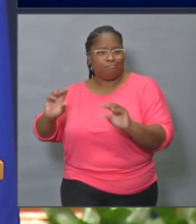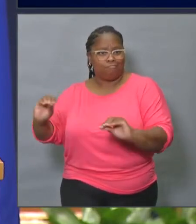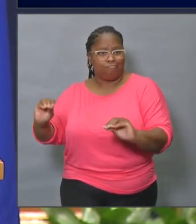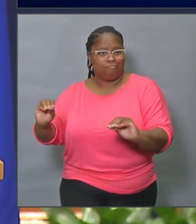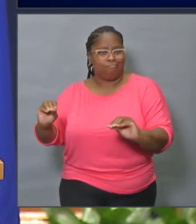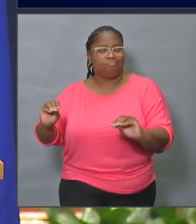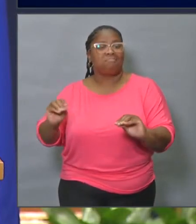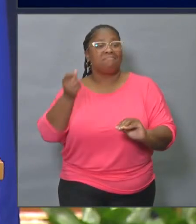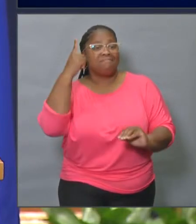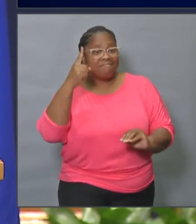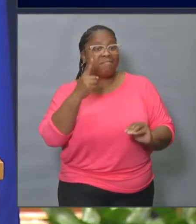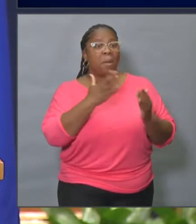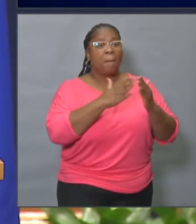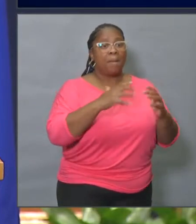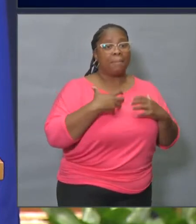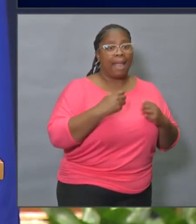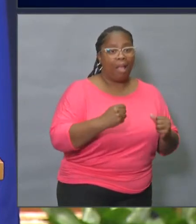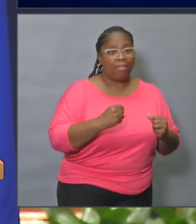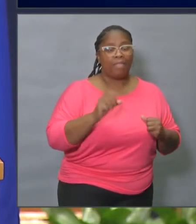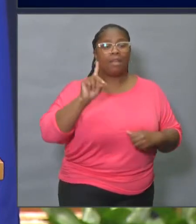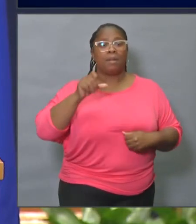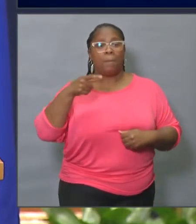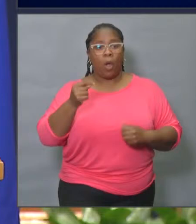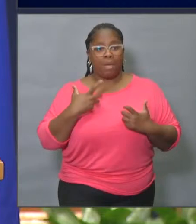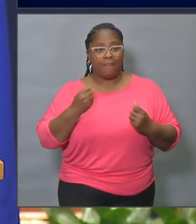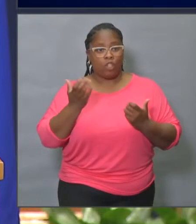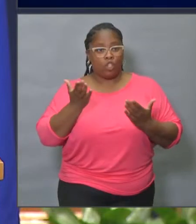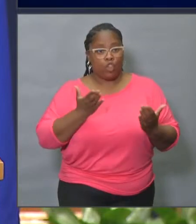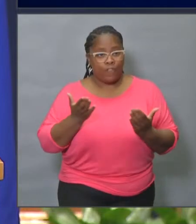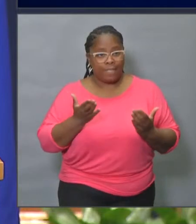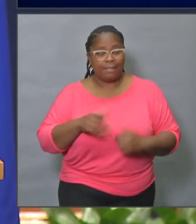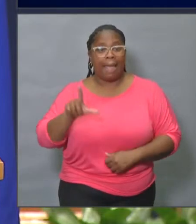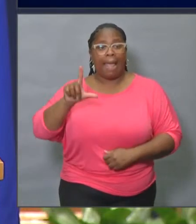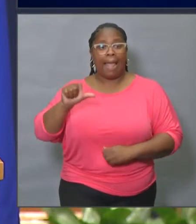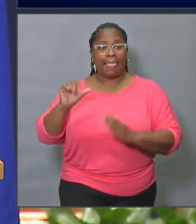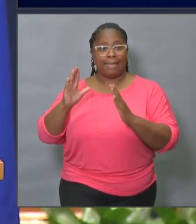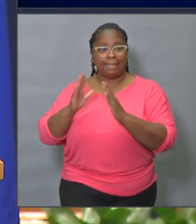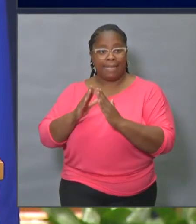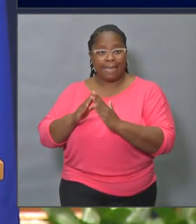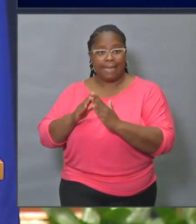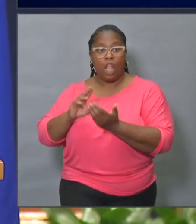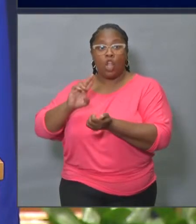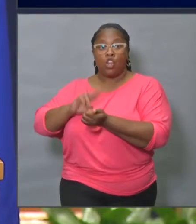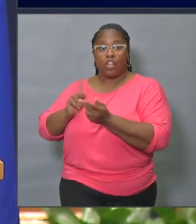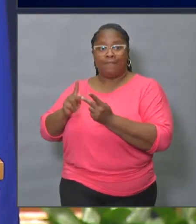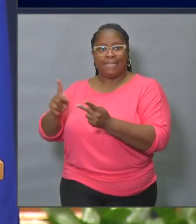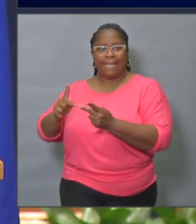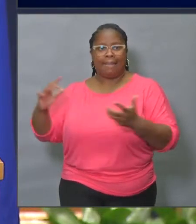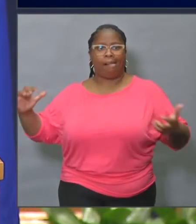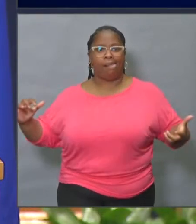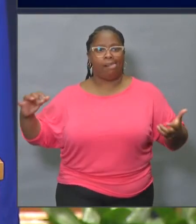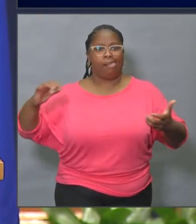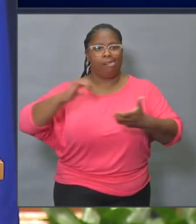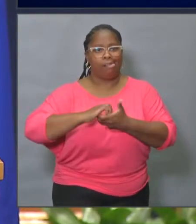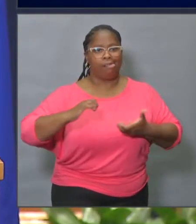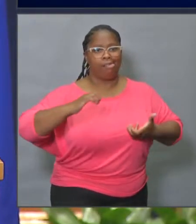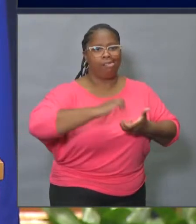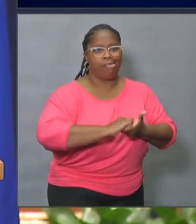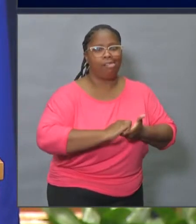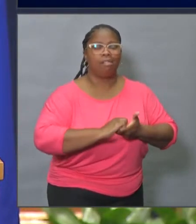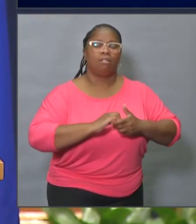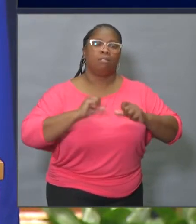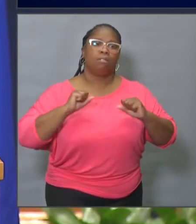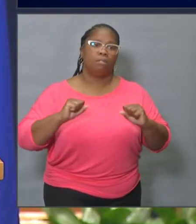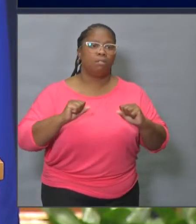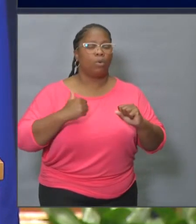between Public Health, the Department of Health Services, LA City, and the nursing facilities. And we're very grateful to all